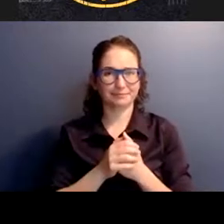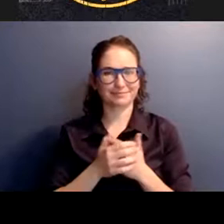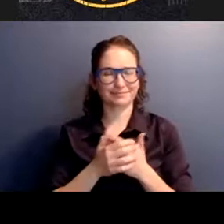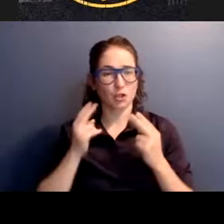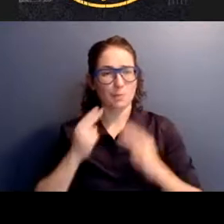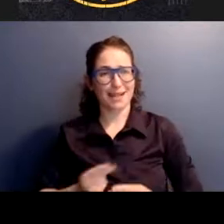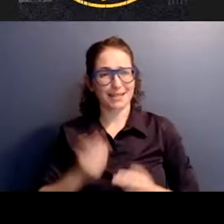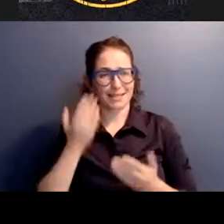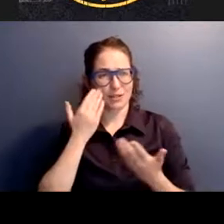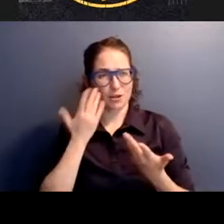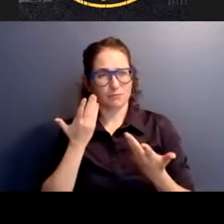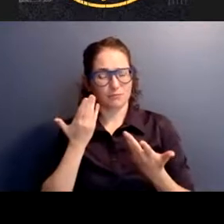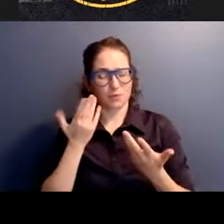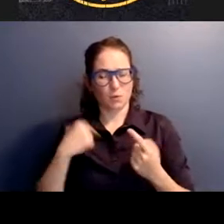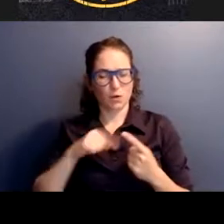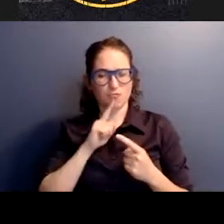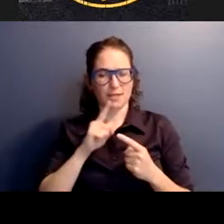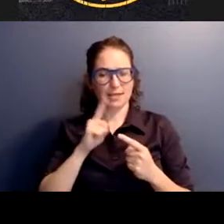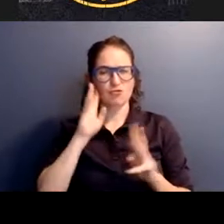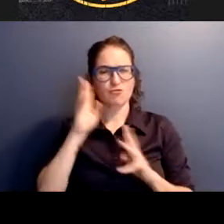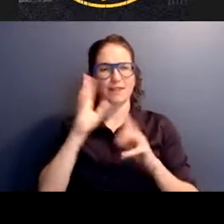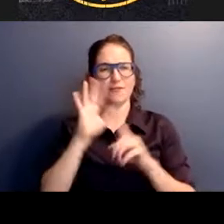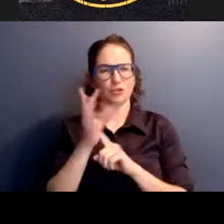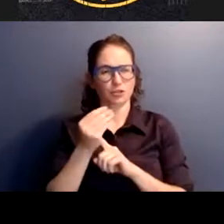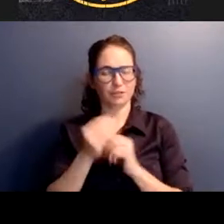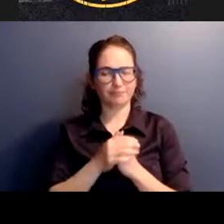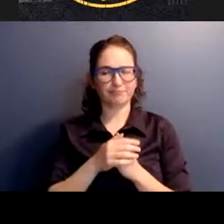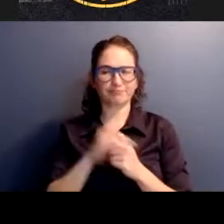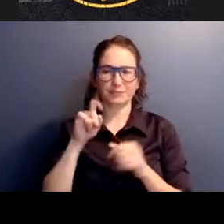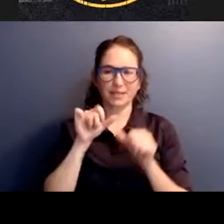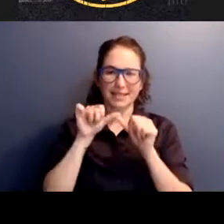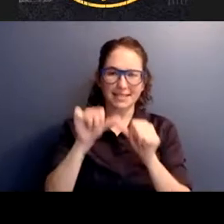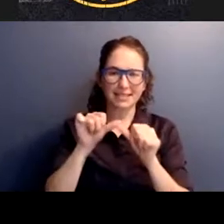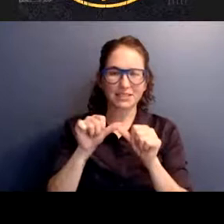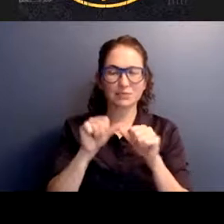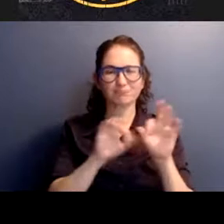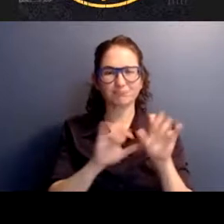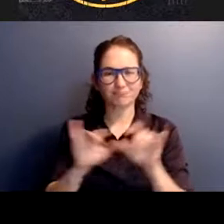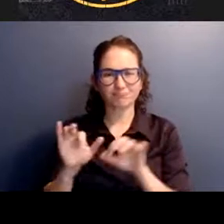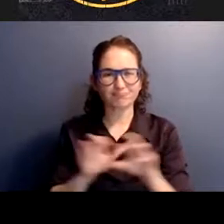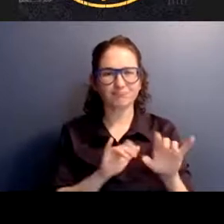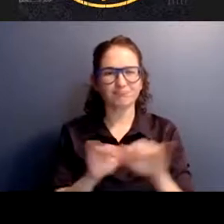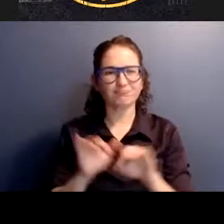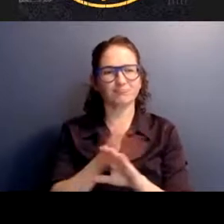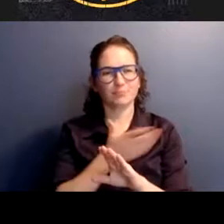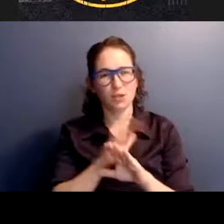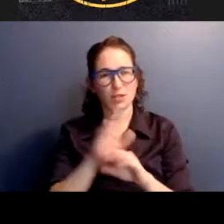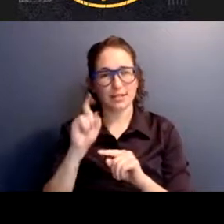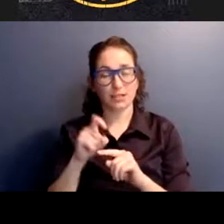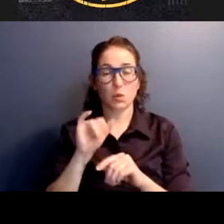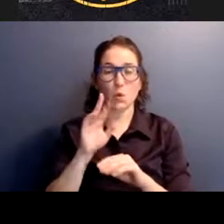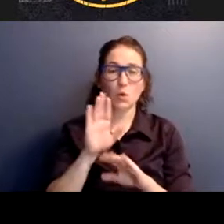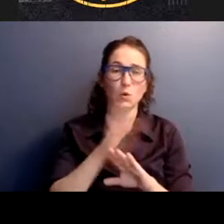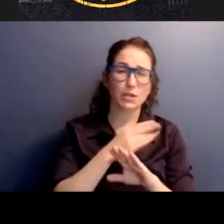humanity is a creative culture. And to continue to play your instrument and or sing or